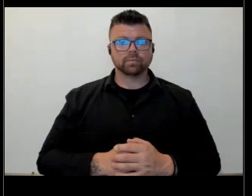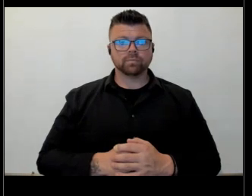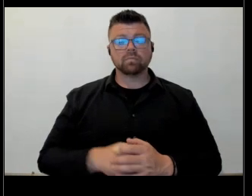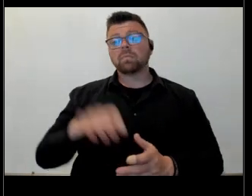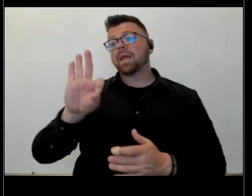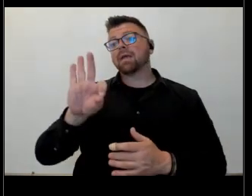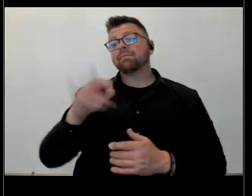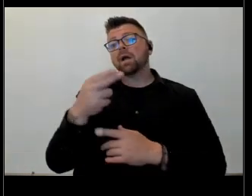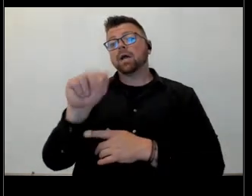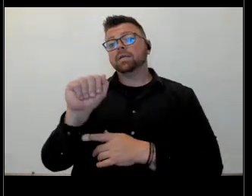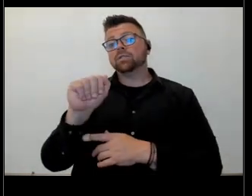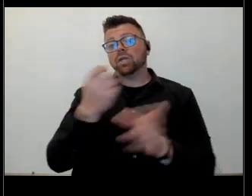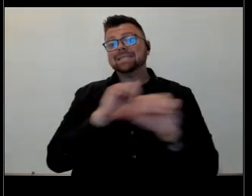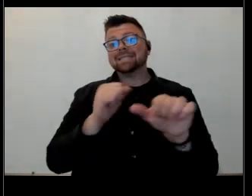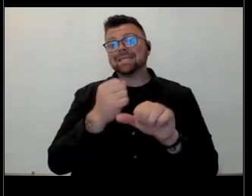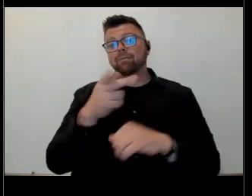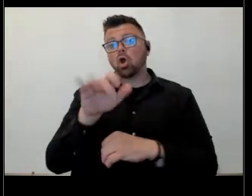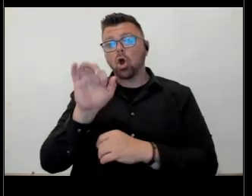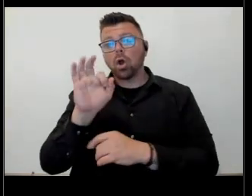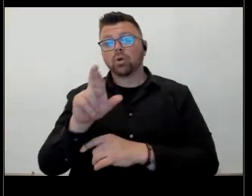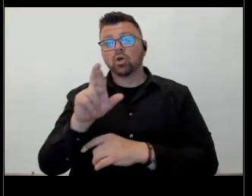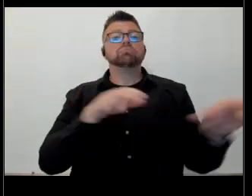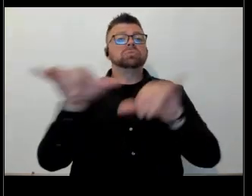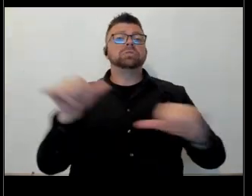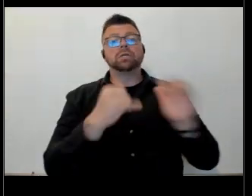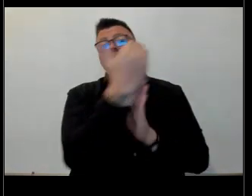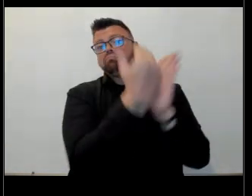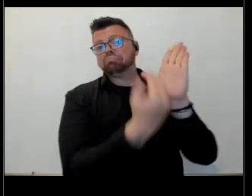FHA Safe Harbor Standards.